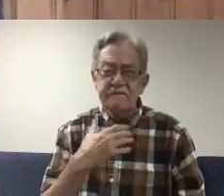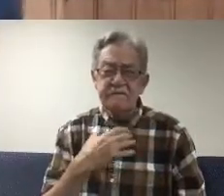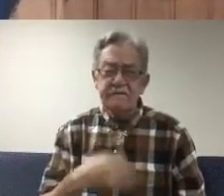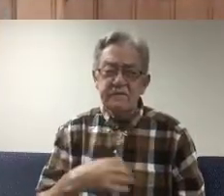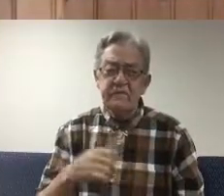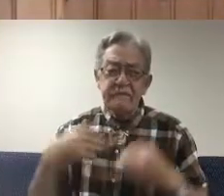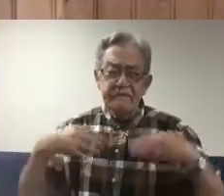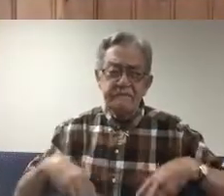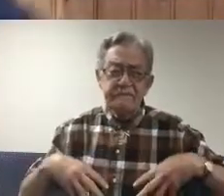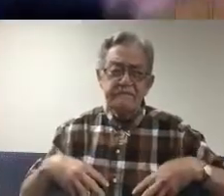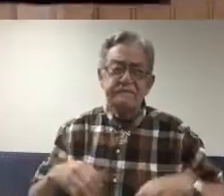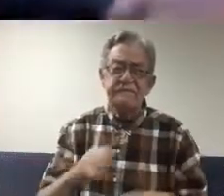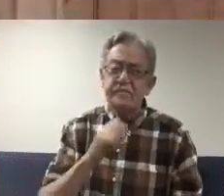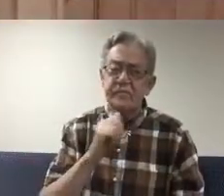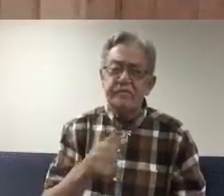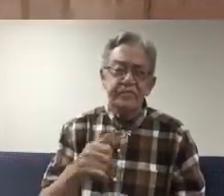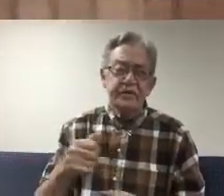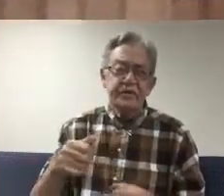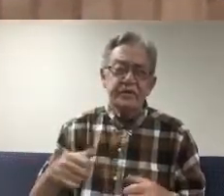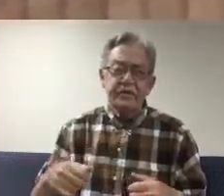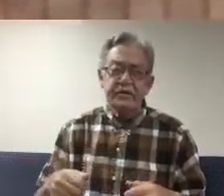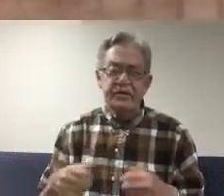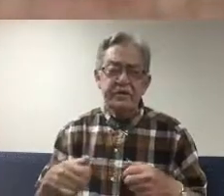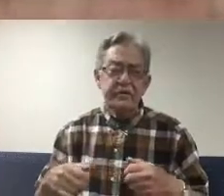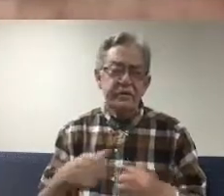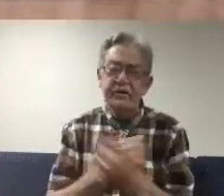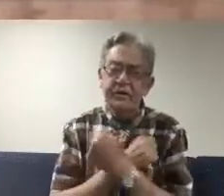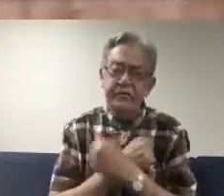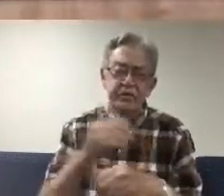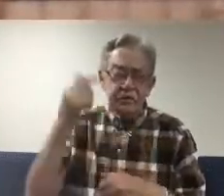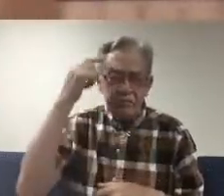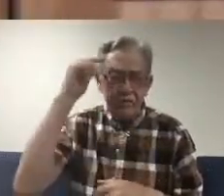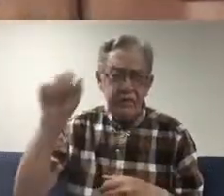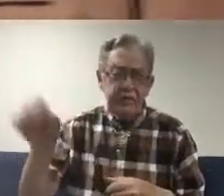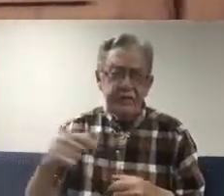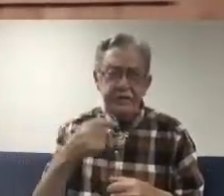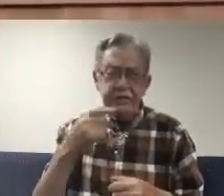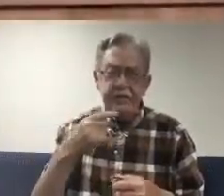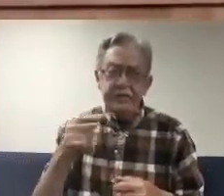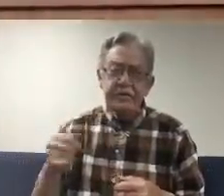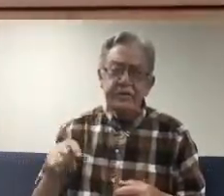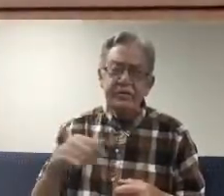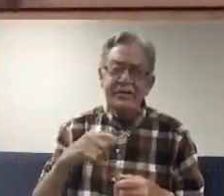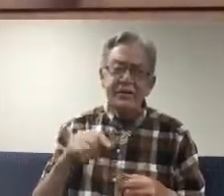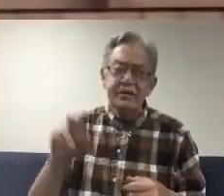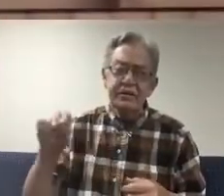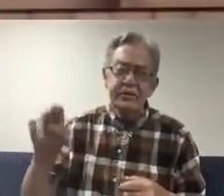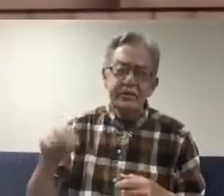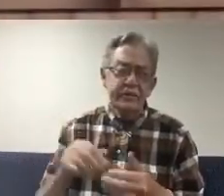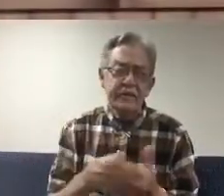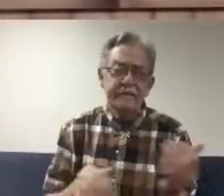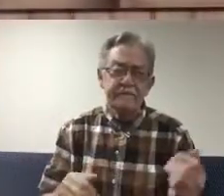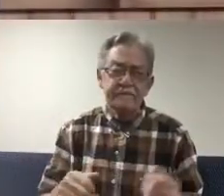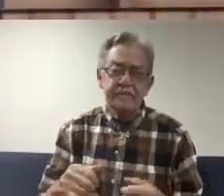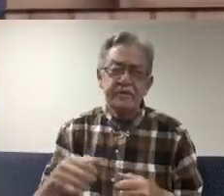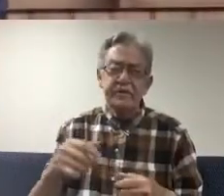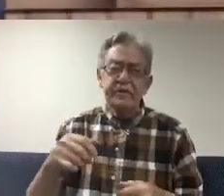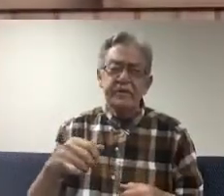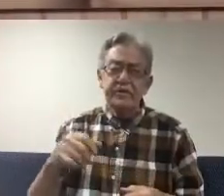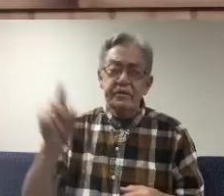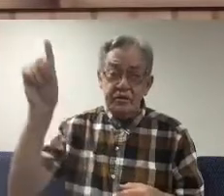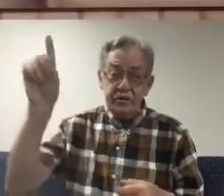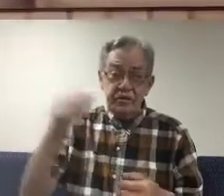you Gentiles. And he says, we all, among whom we all once lived in the passions of